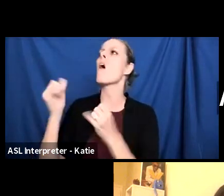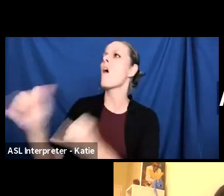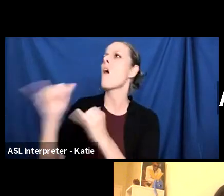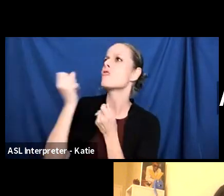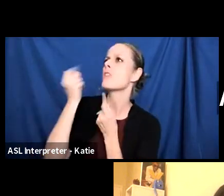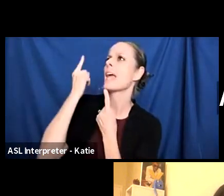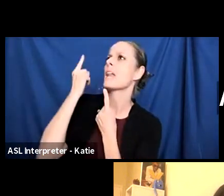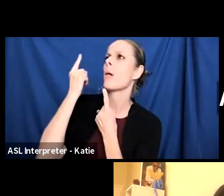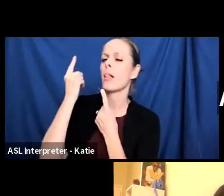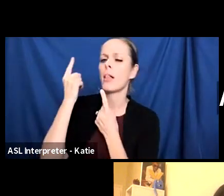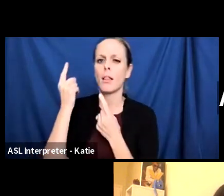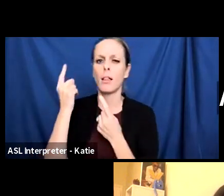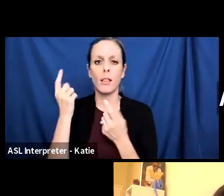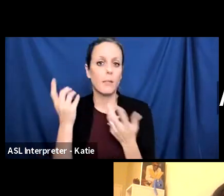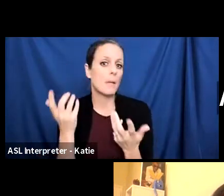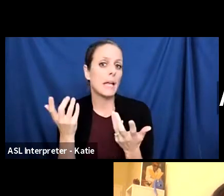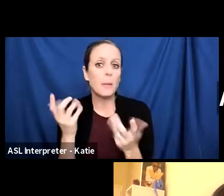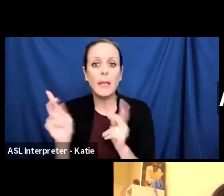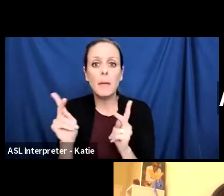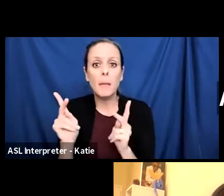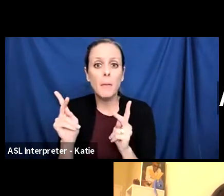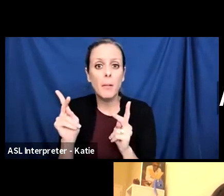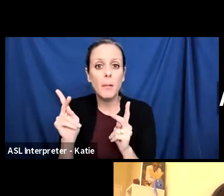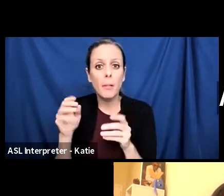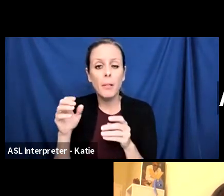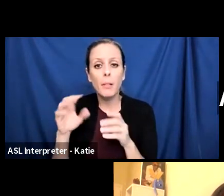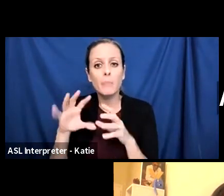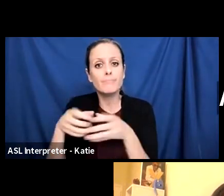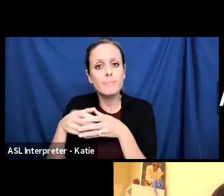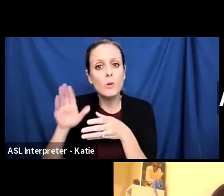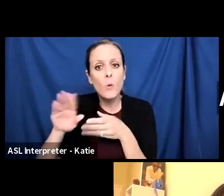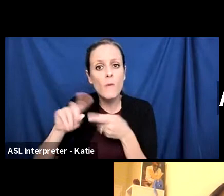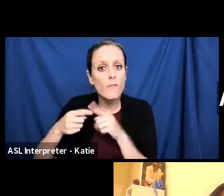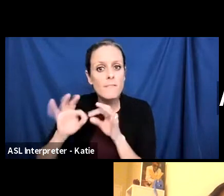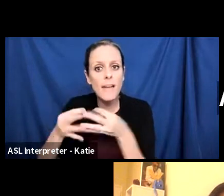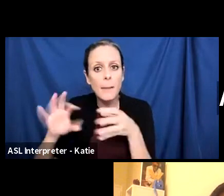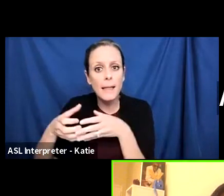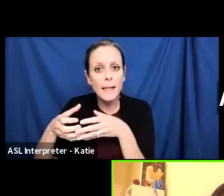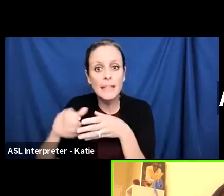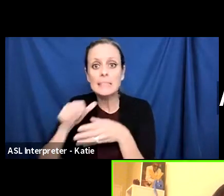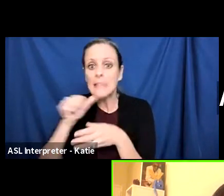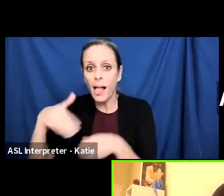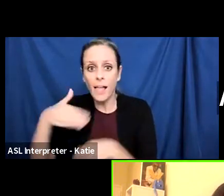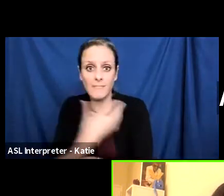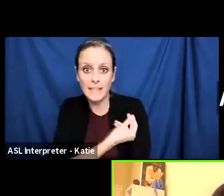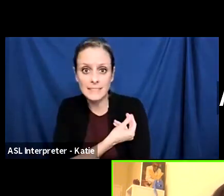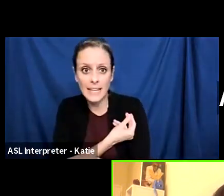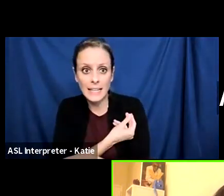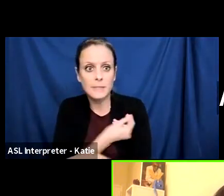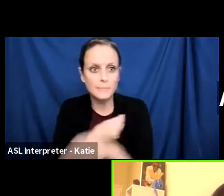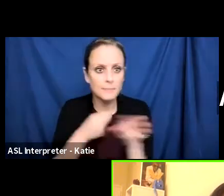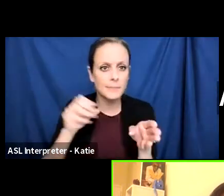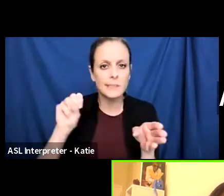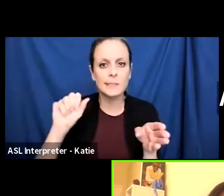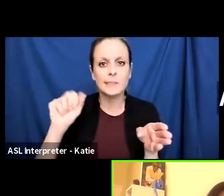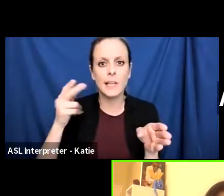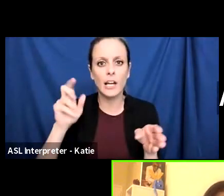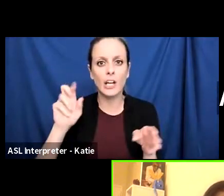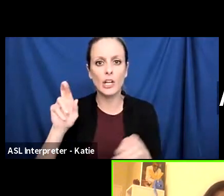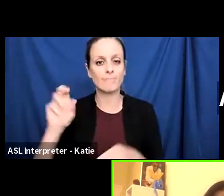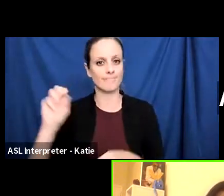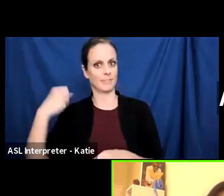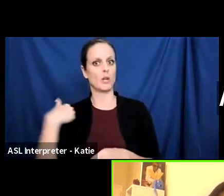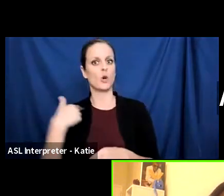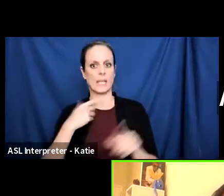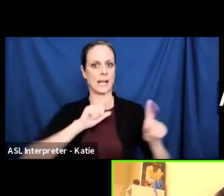even be in your circle who are not vaccinated? Yeah, so we actually did a poll with our